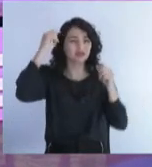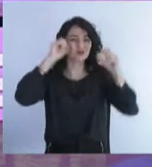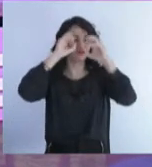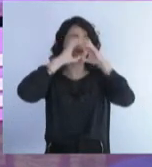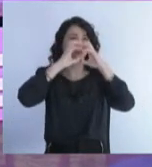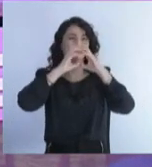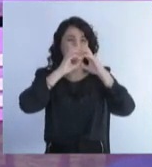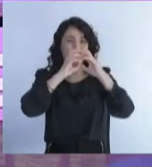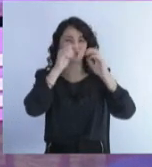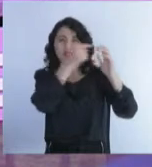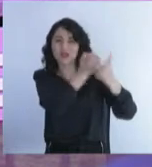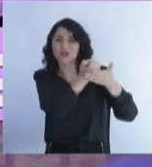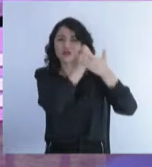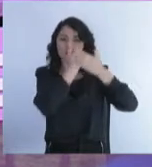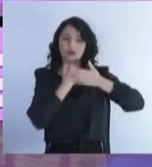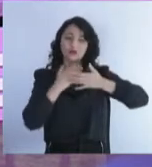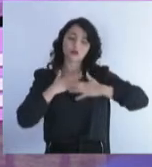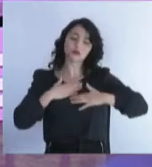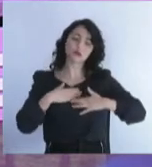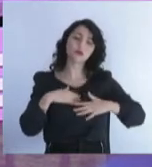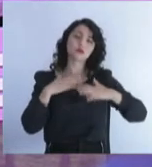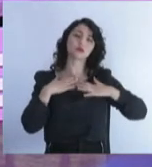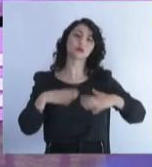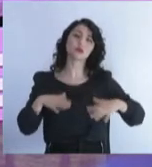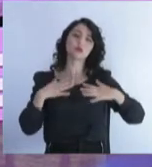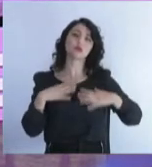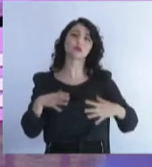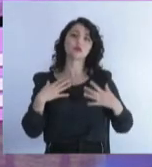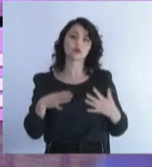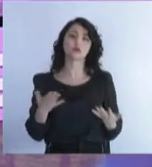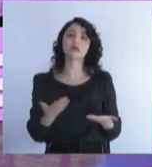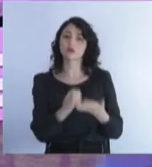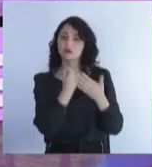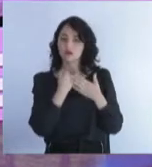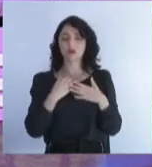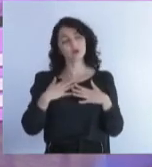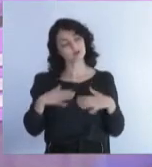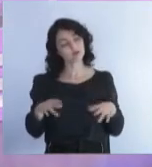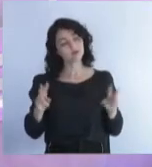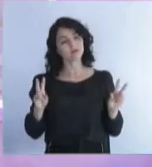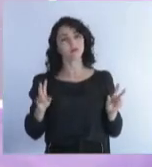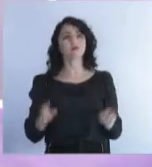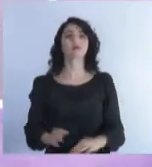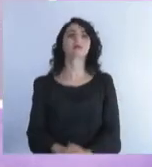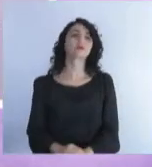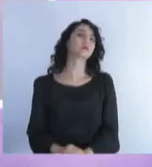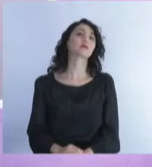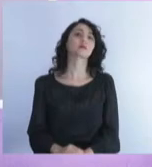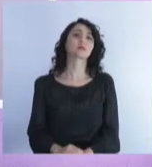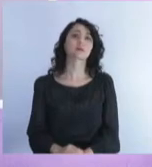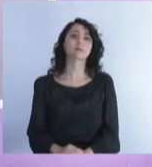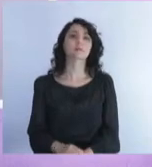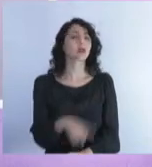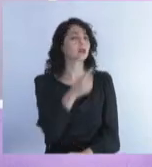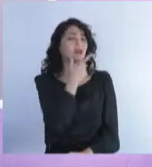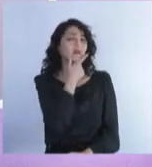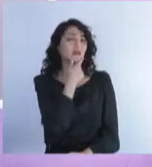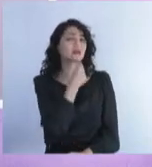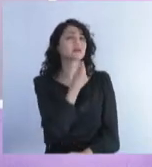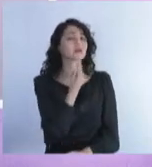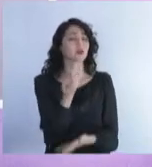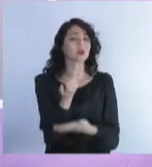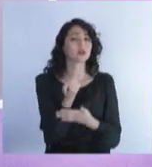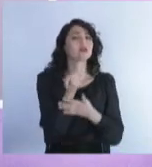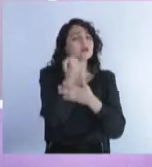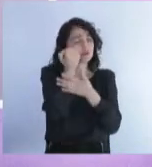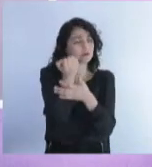recovery mode, the relaxed mode, what's called parasympathetic nervous system activity. It's very simple,